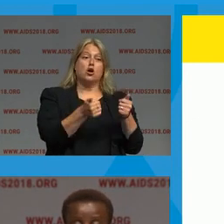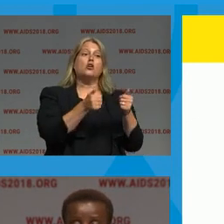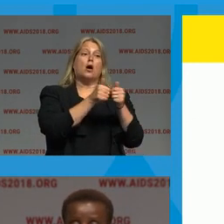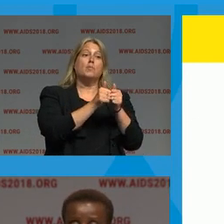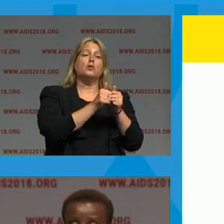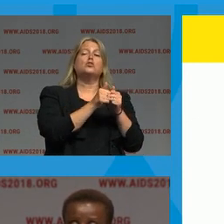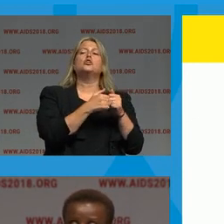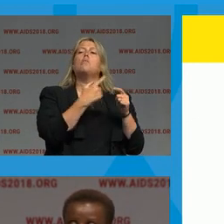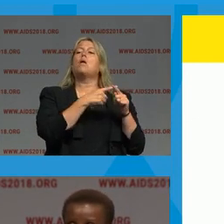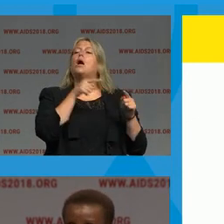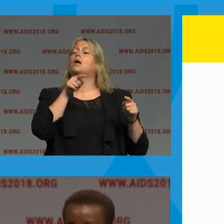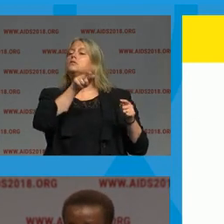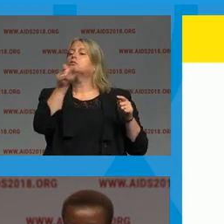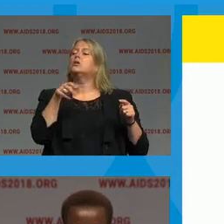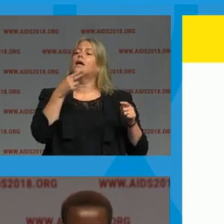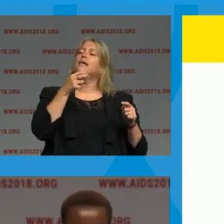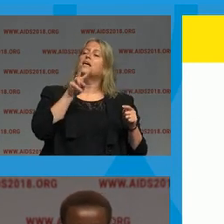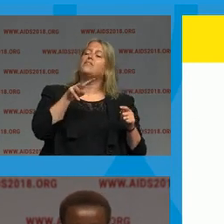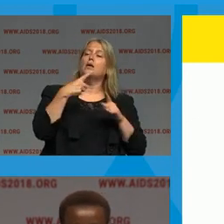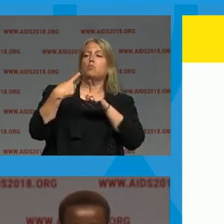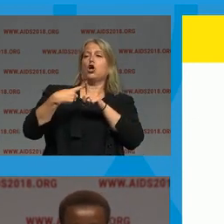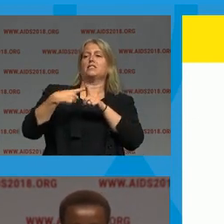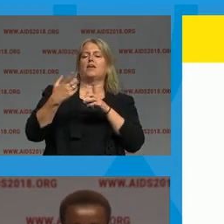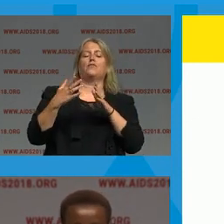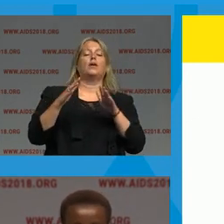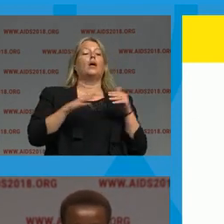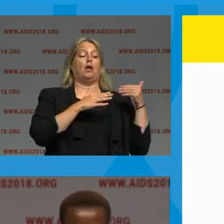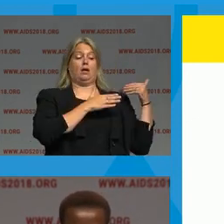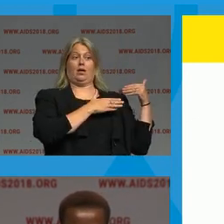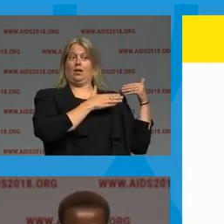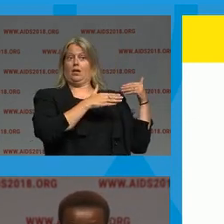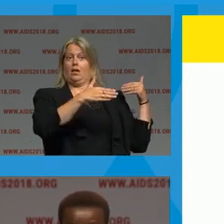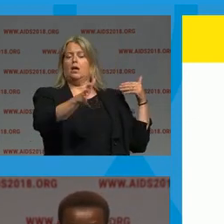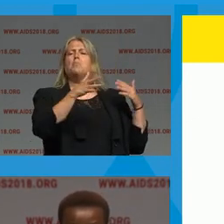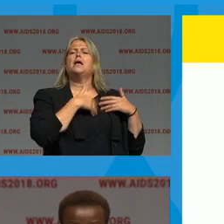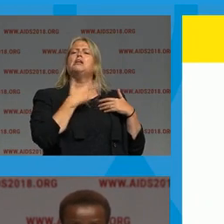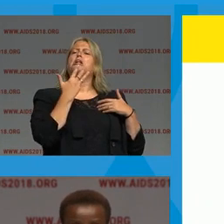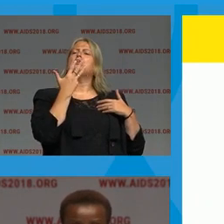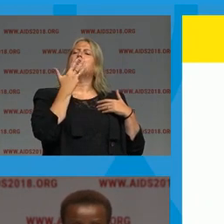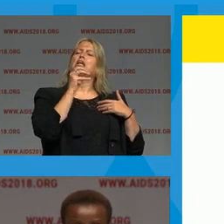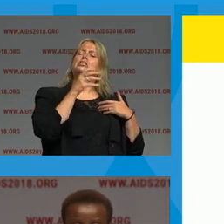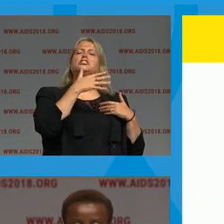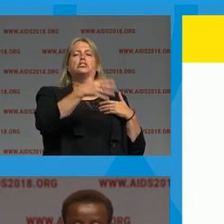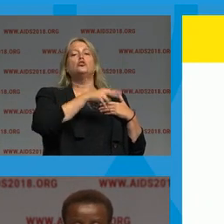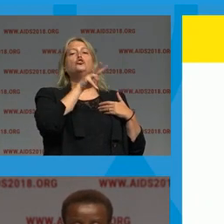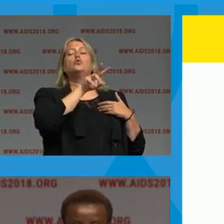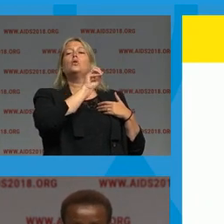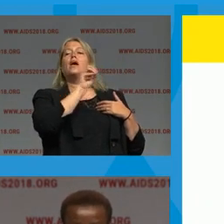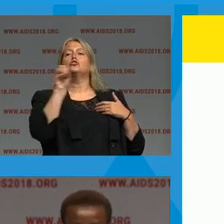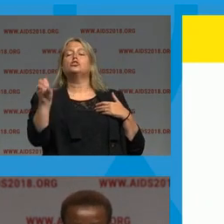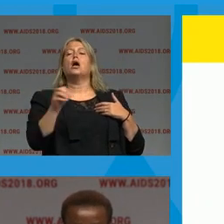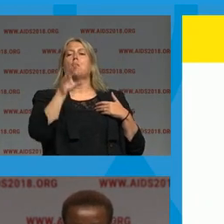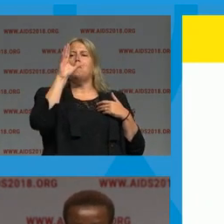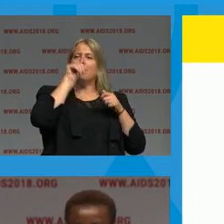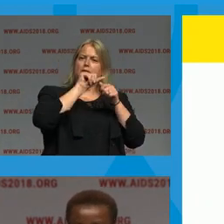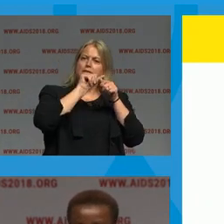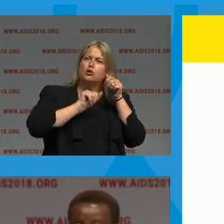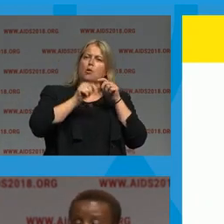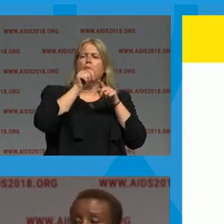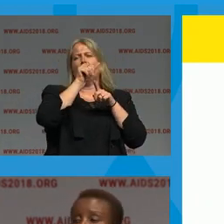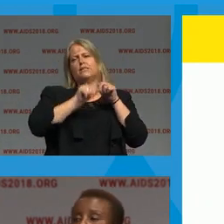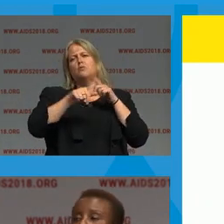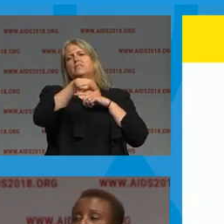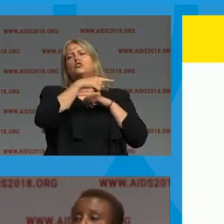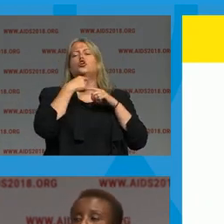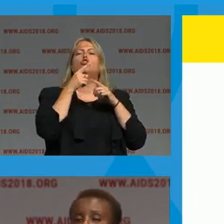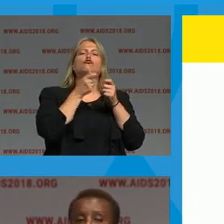as those who tested HIV positive. In the 90s, in the 2000s, we had male circumcision, treatment as prevention,